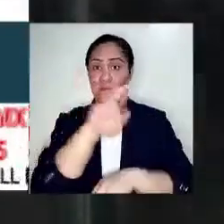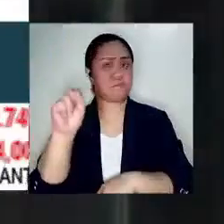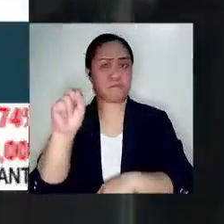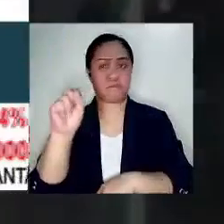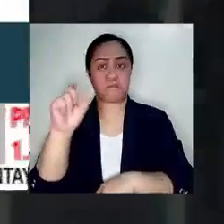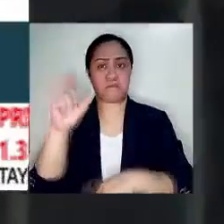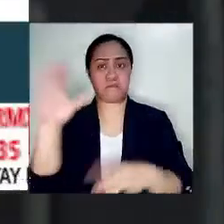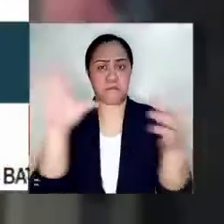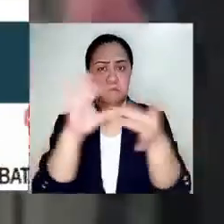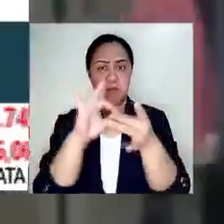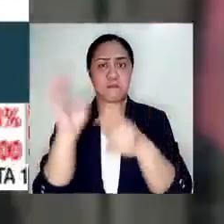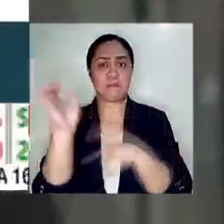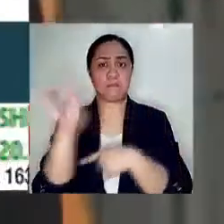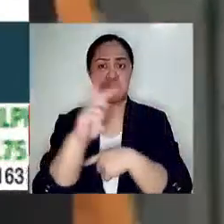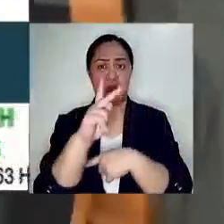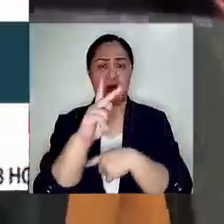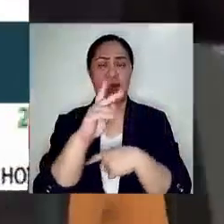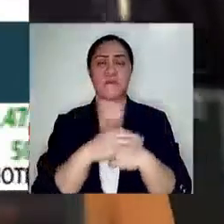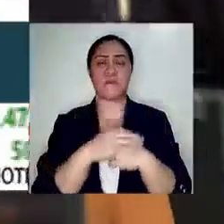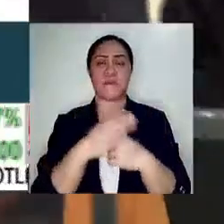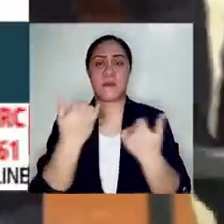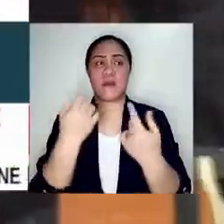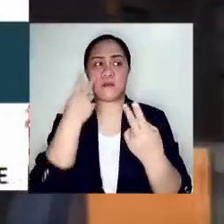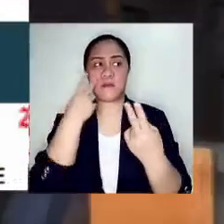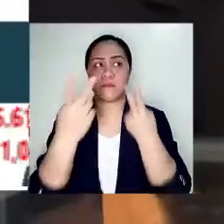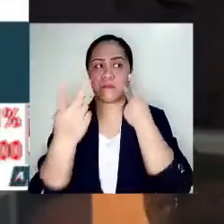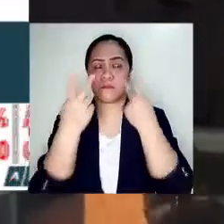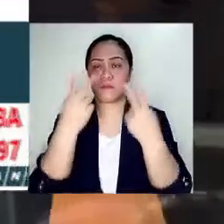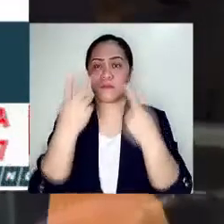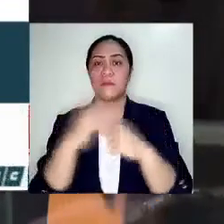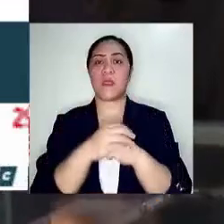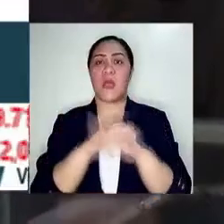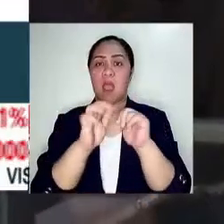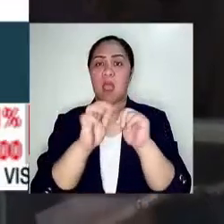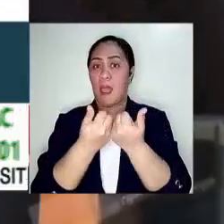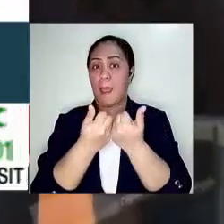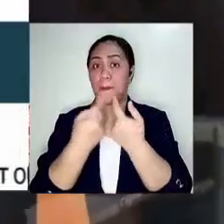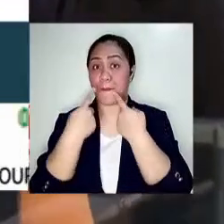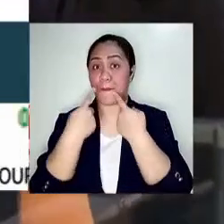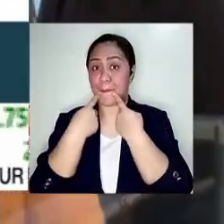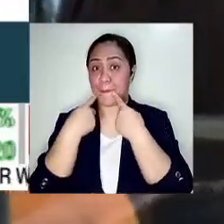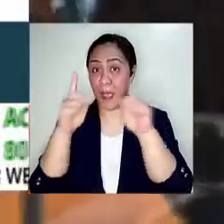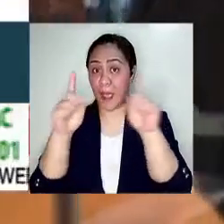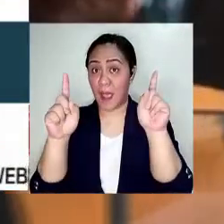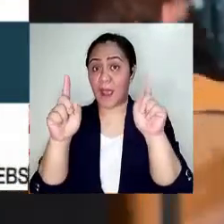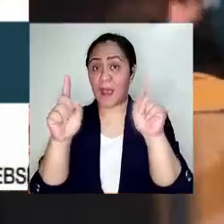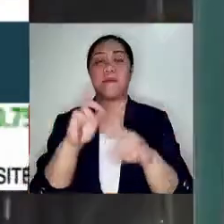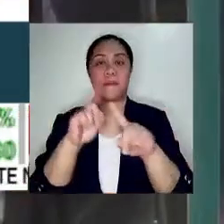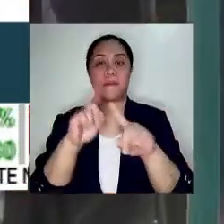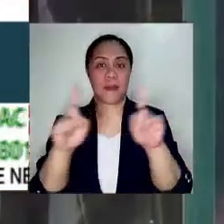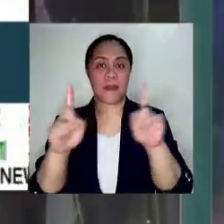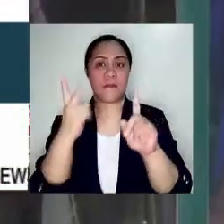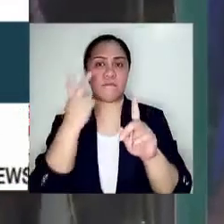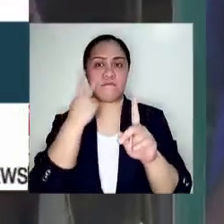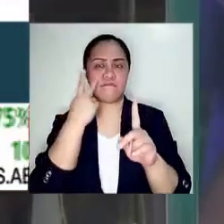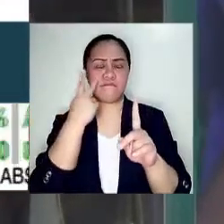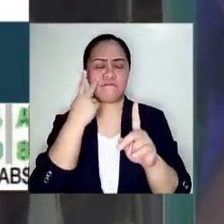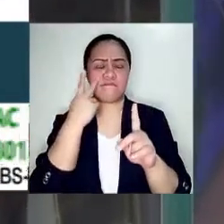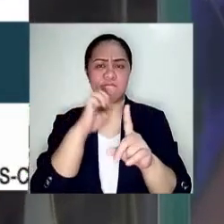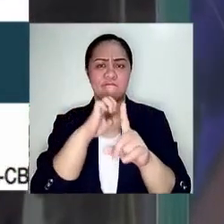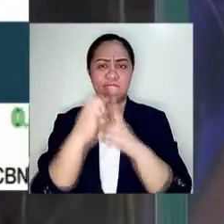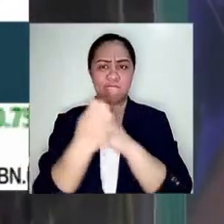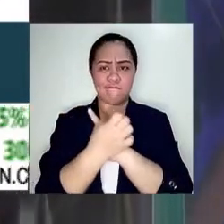to watch on. We cannot really see how they will be successful, but I still see a better environment now more than where we